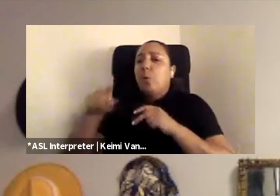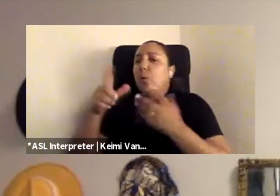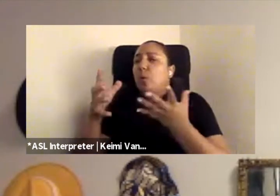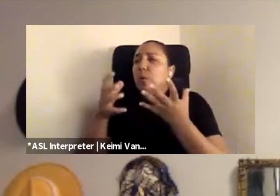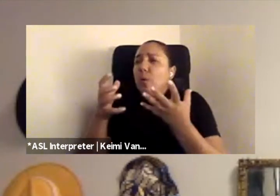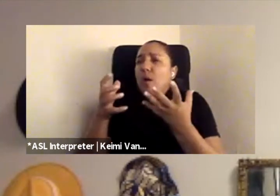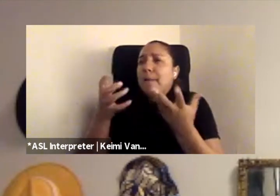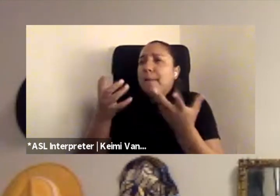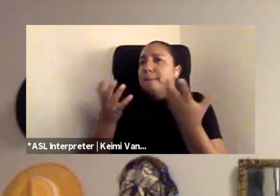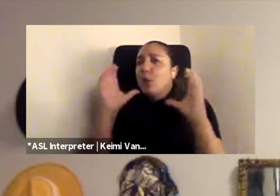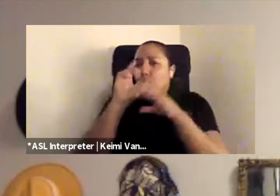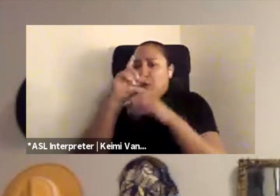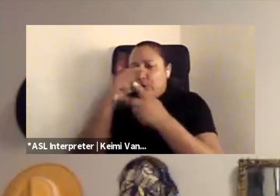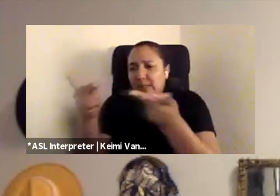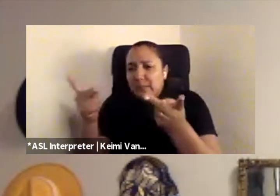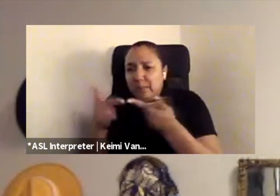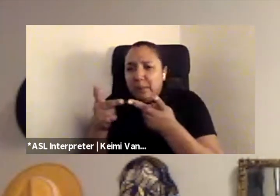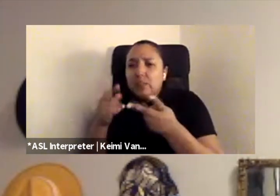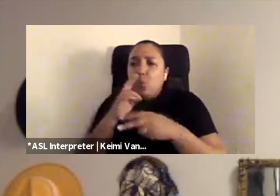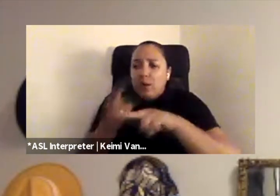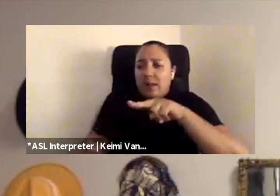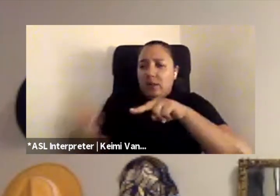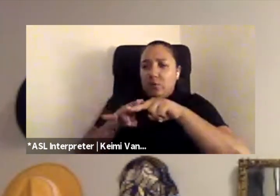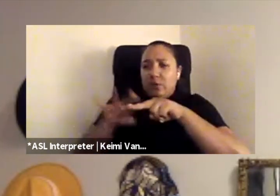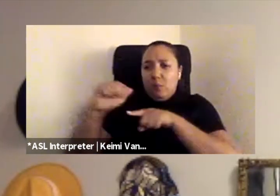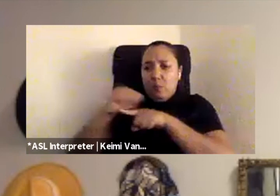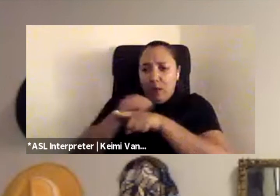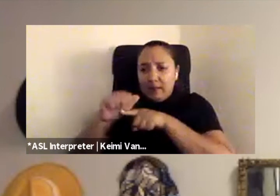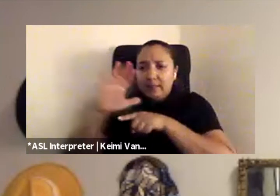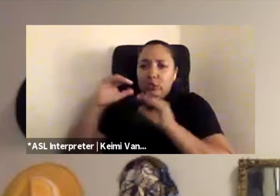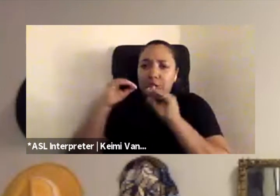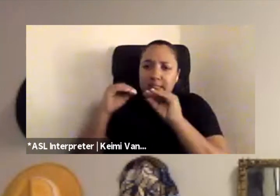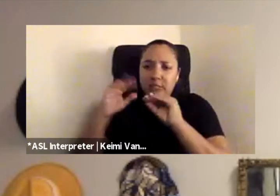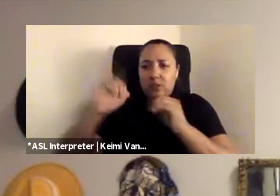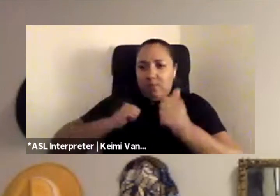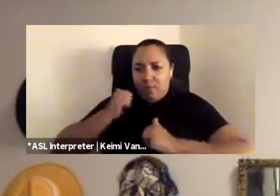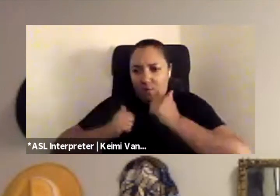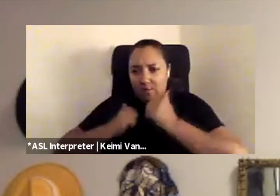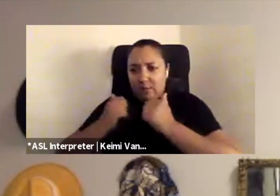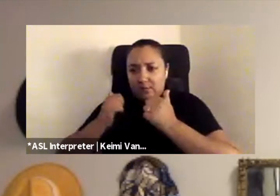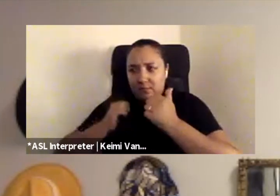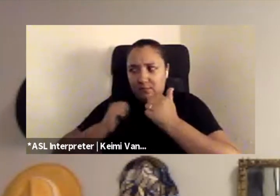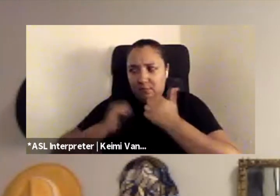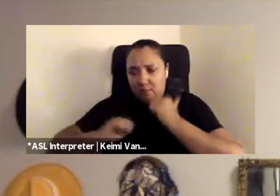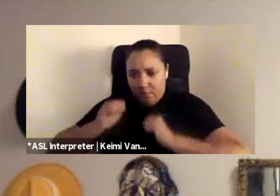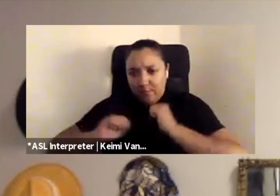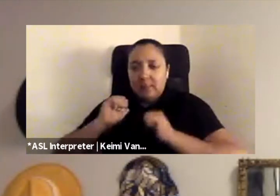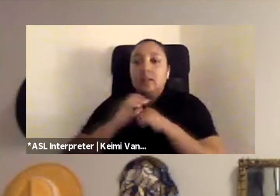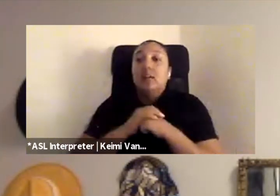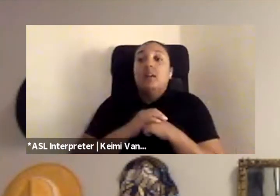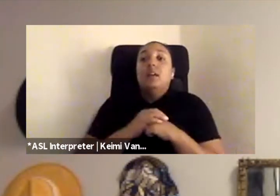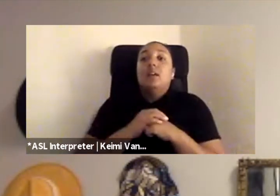can expand, practice their teaching and performance capacities,